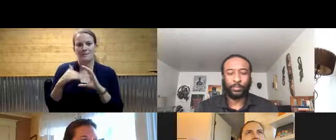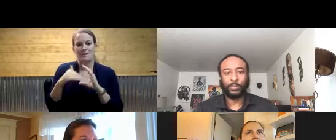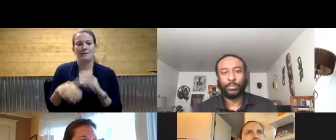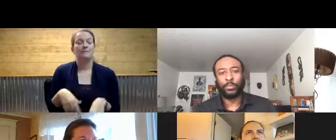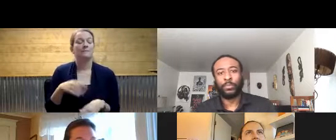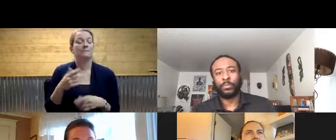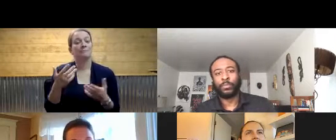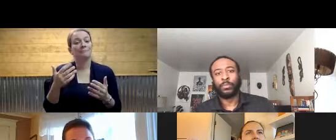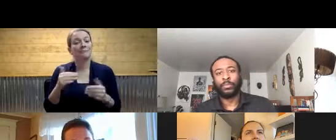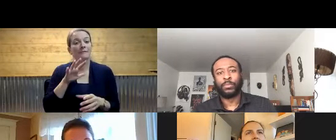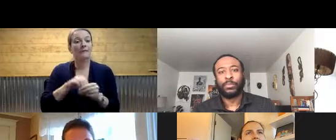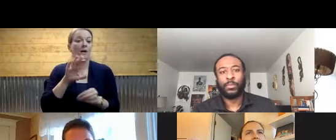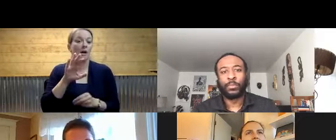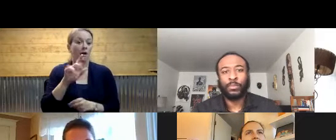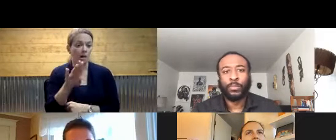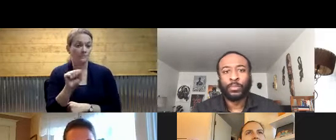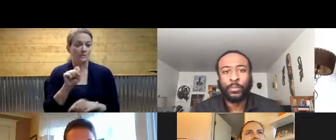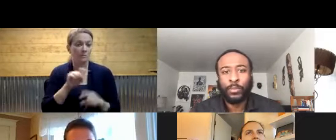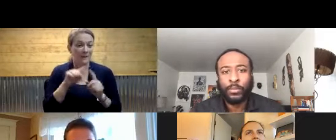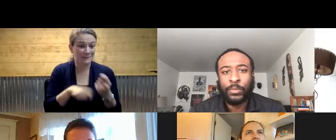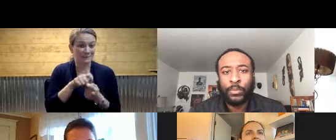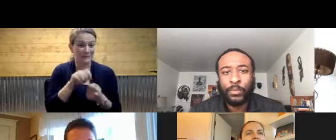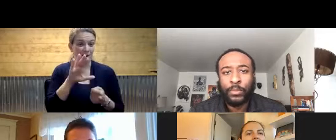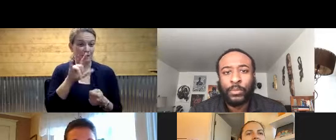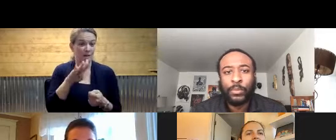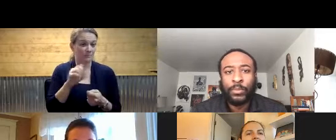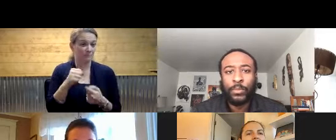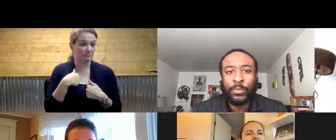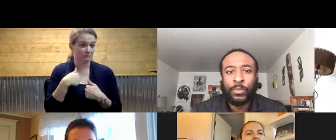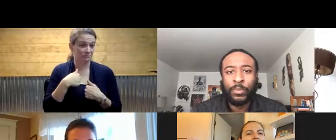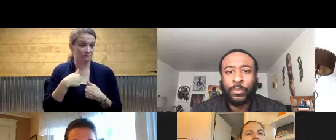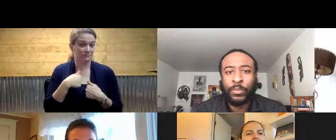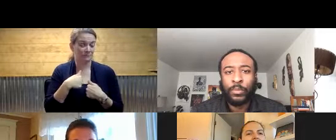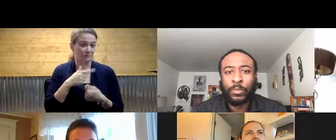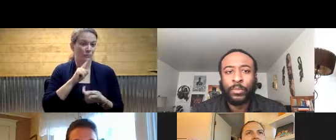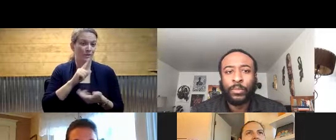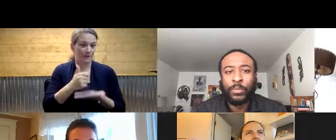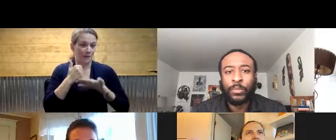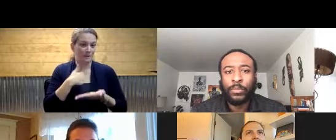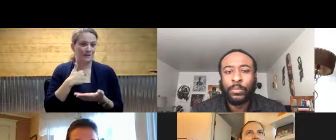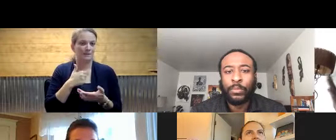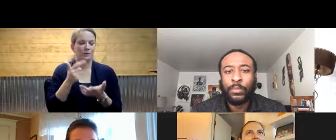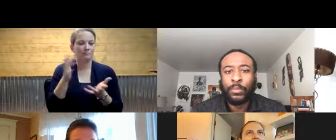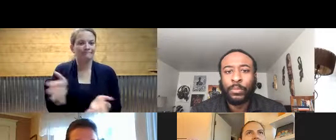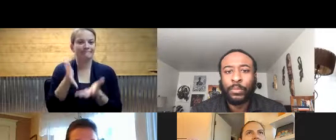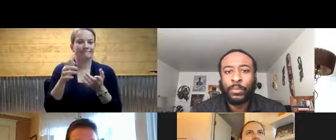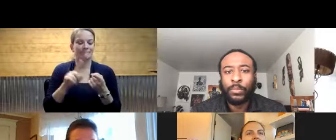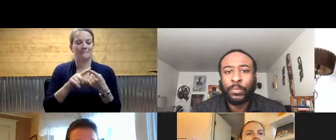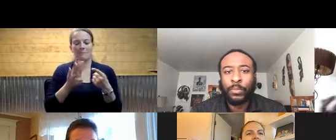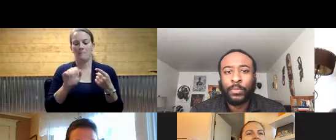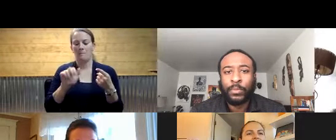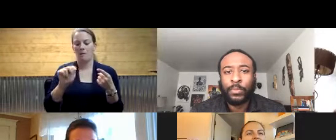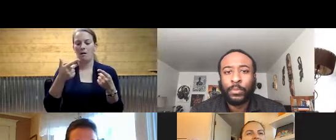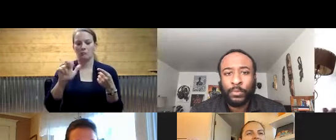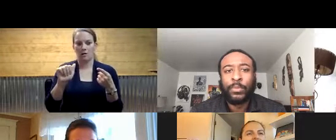But I'm going to be very specific to what clubs I was part of, which actually helped me. So I would definitely say number one is Bhangra, because